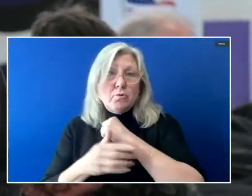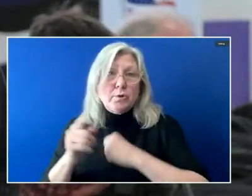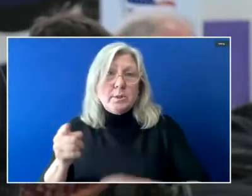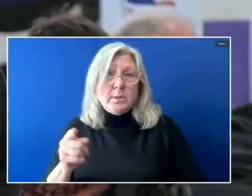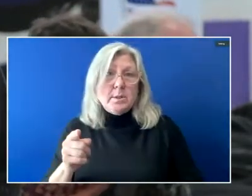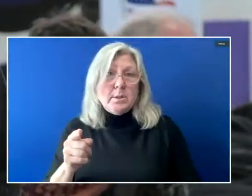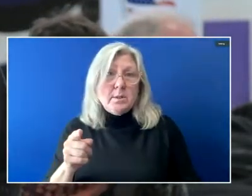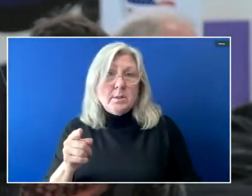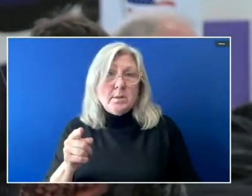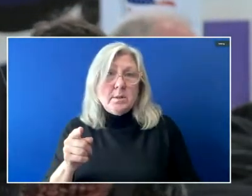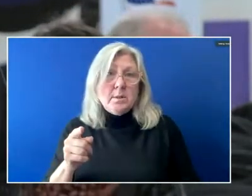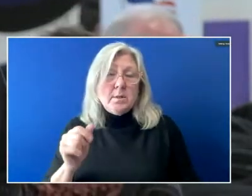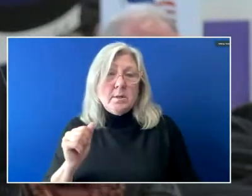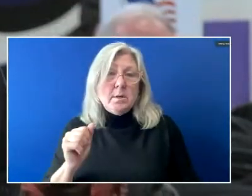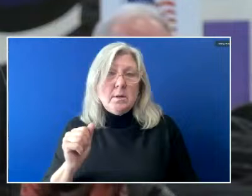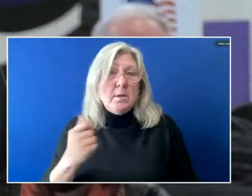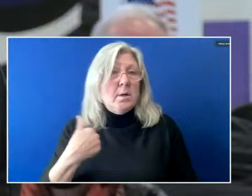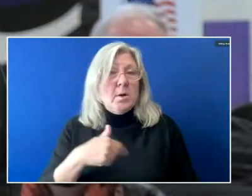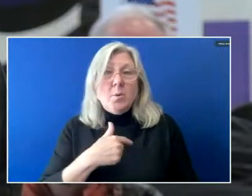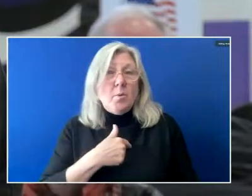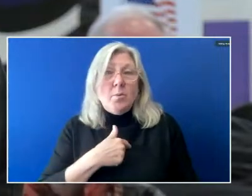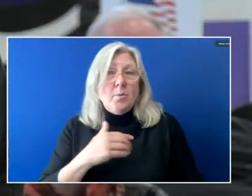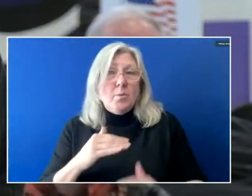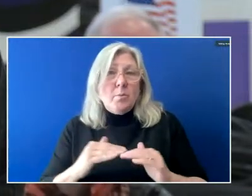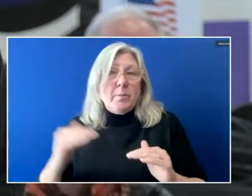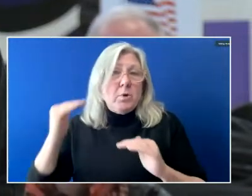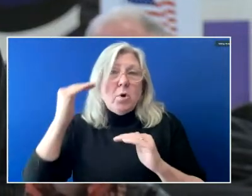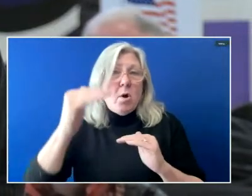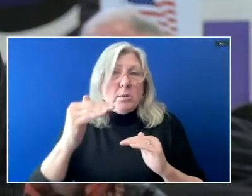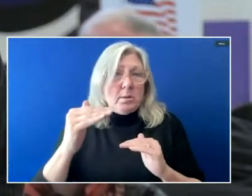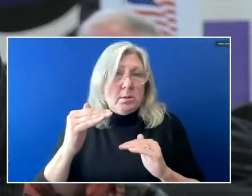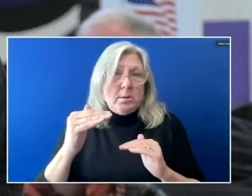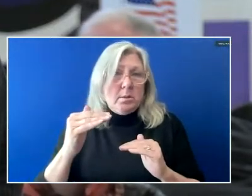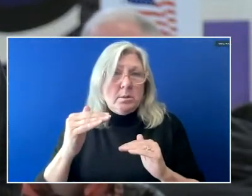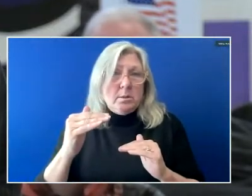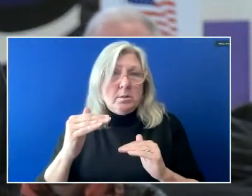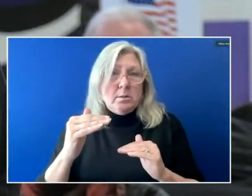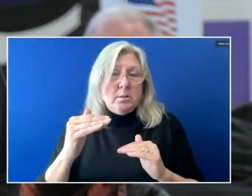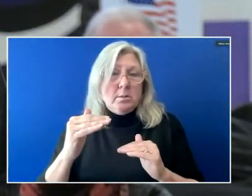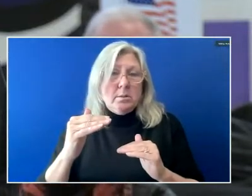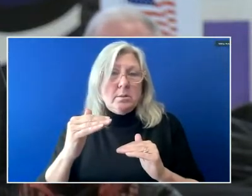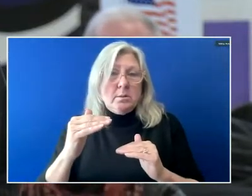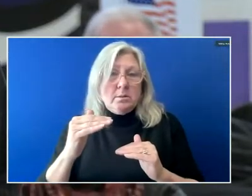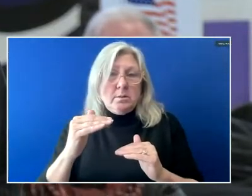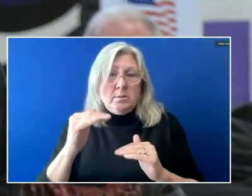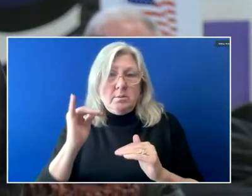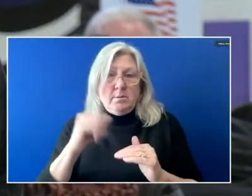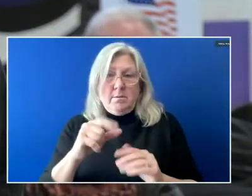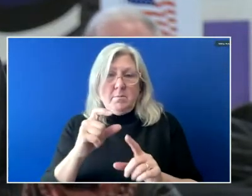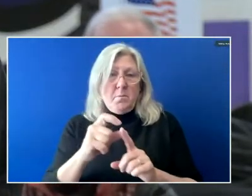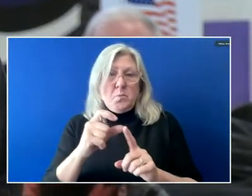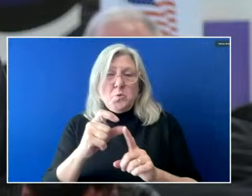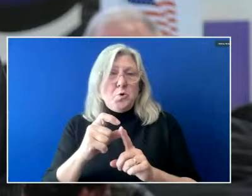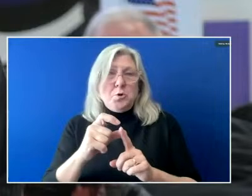country we've gone beyond what that word stands